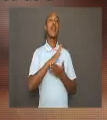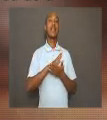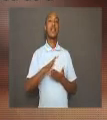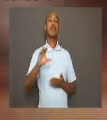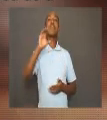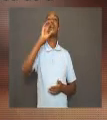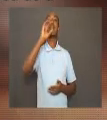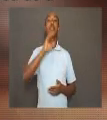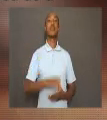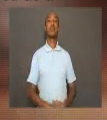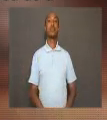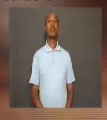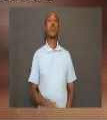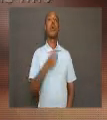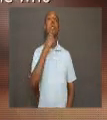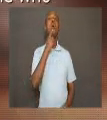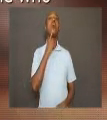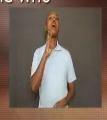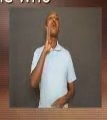a hydrating beverage.